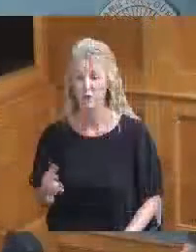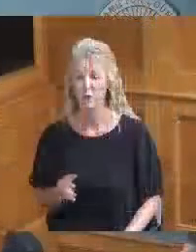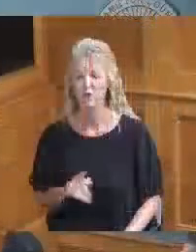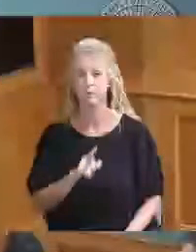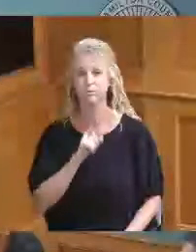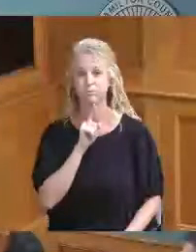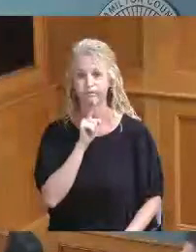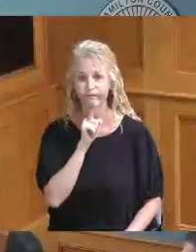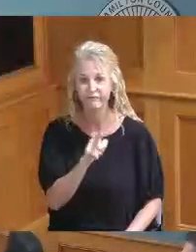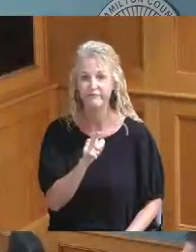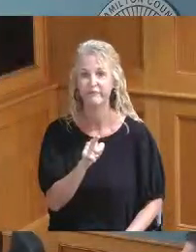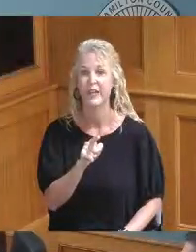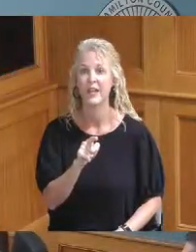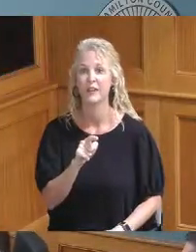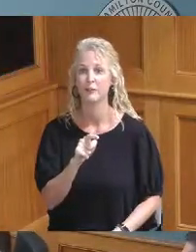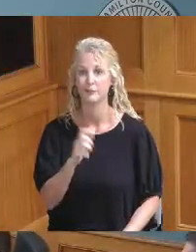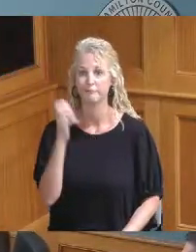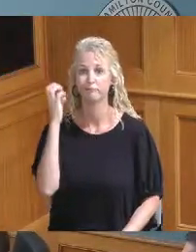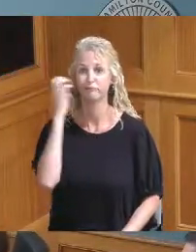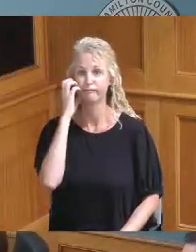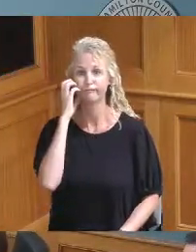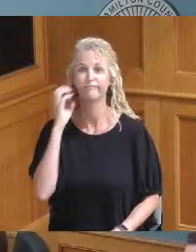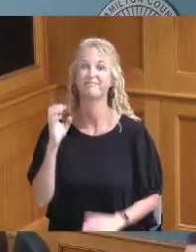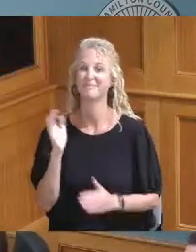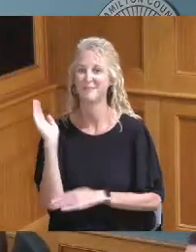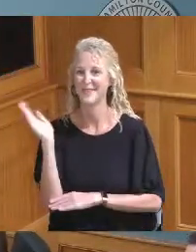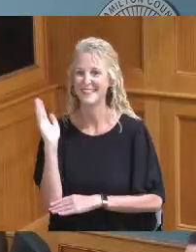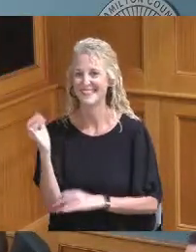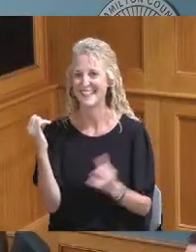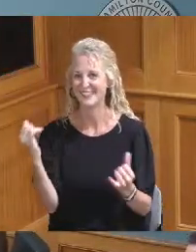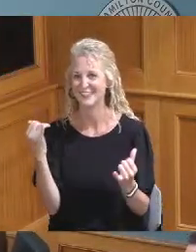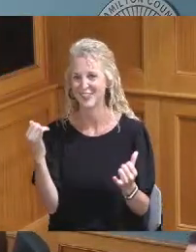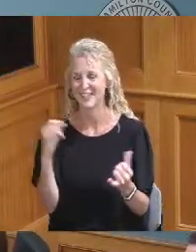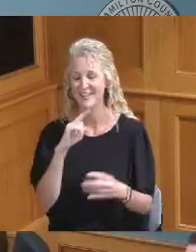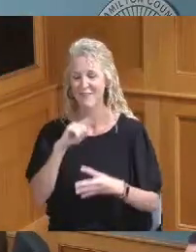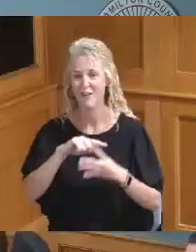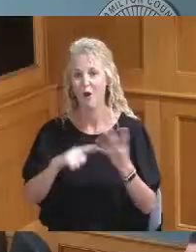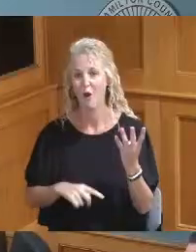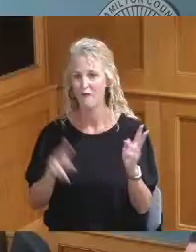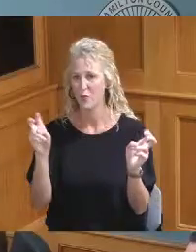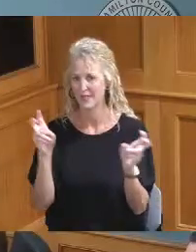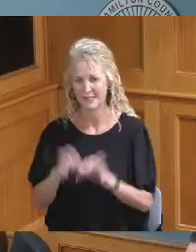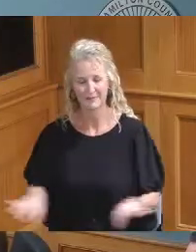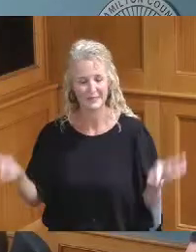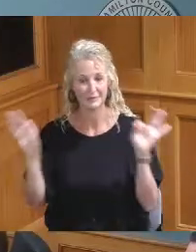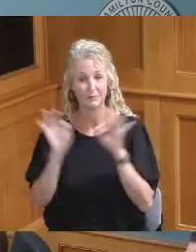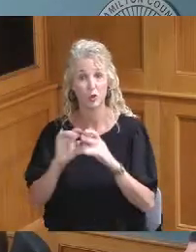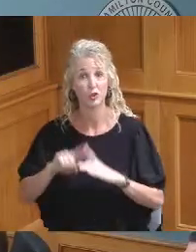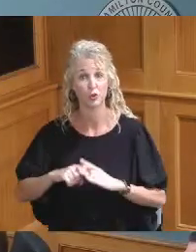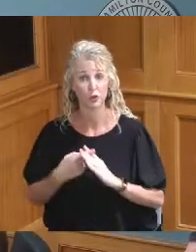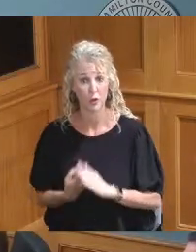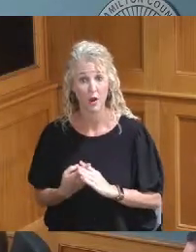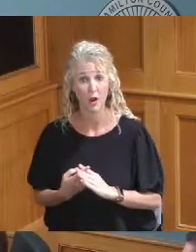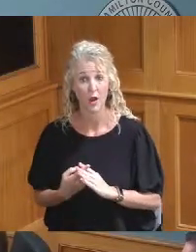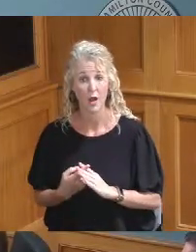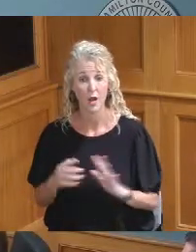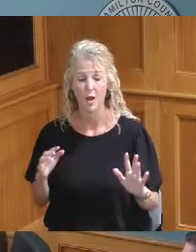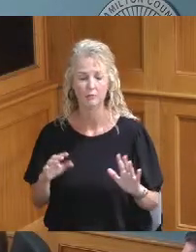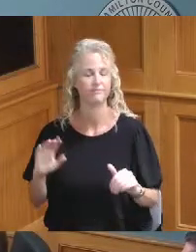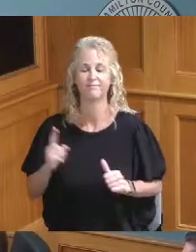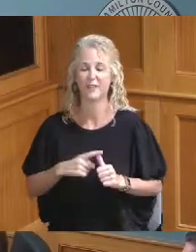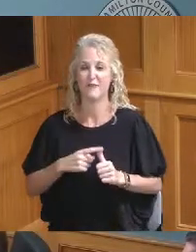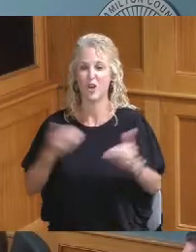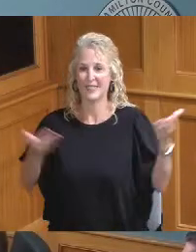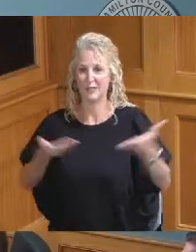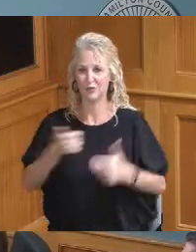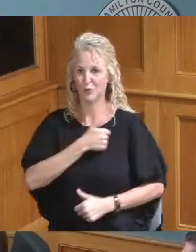substantive items on our agenda today, and we're looking forward to the updates on all 4. We are going to start, let's do introductions